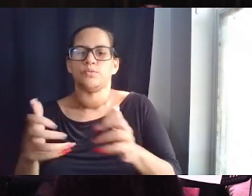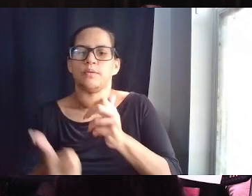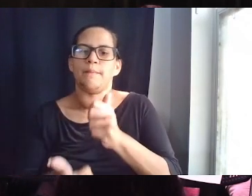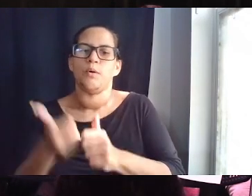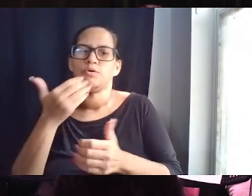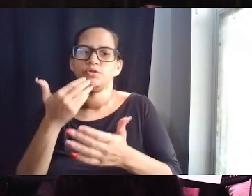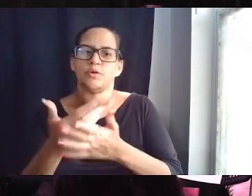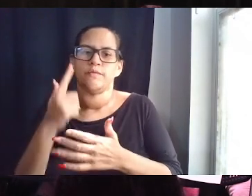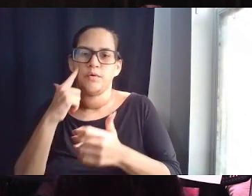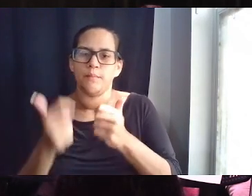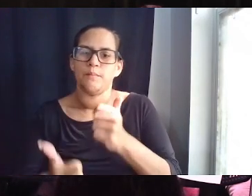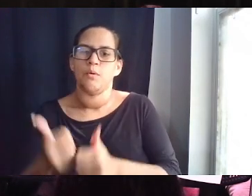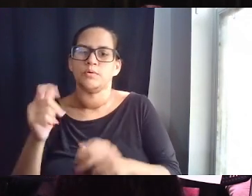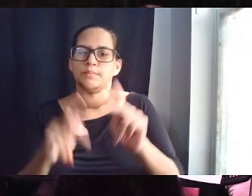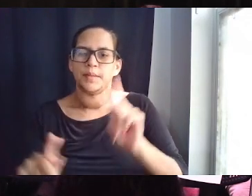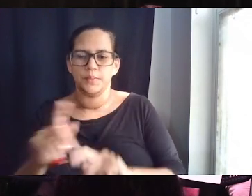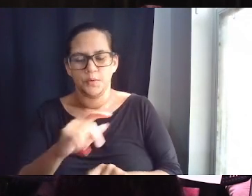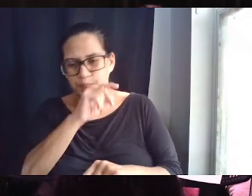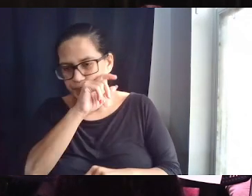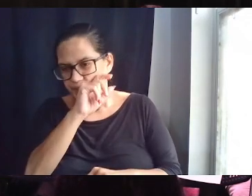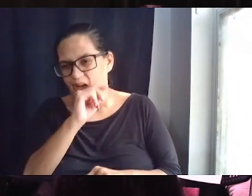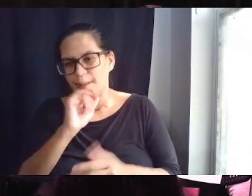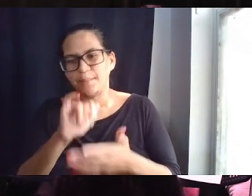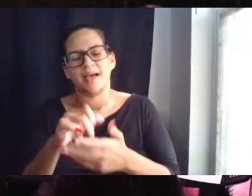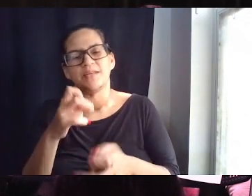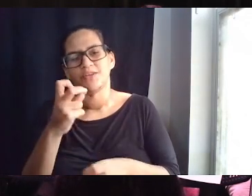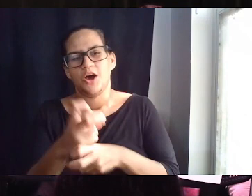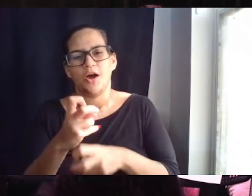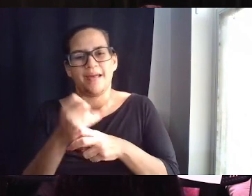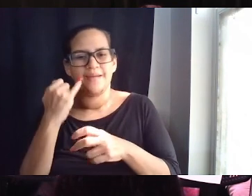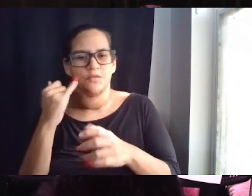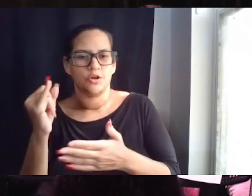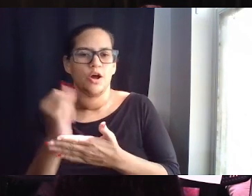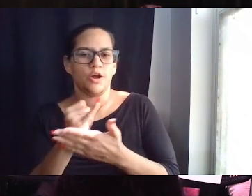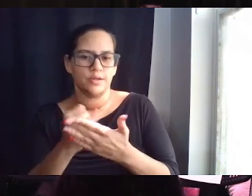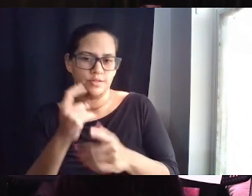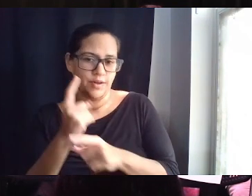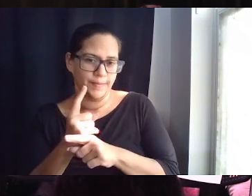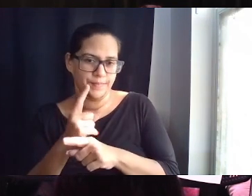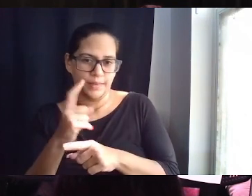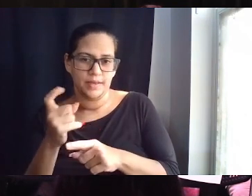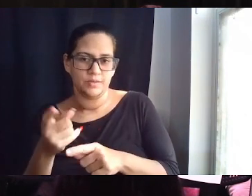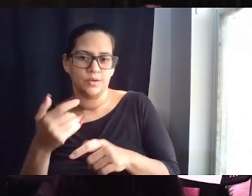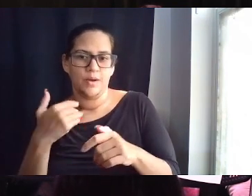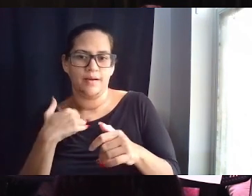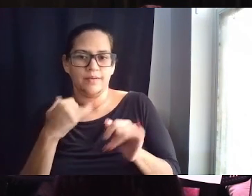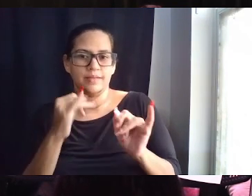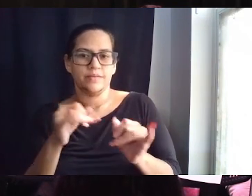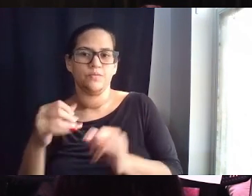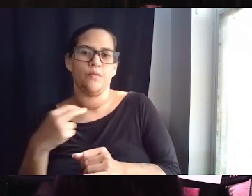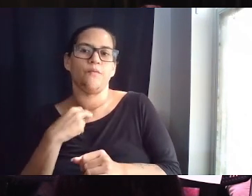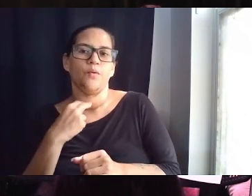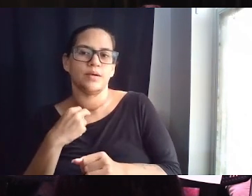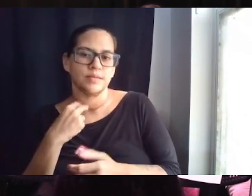people. But that's hard if you're an artist, right? Because you have an individual voice. So